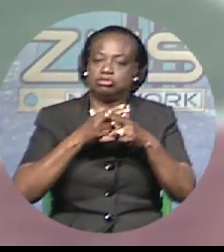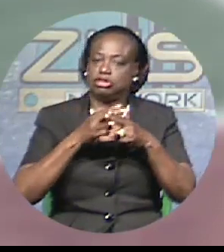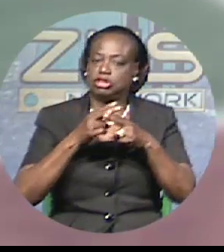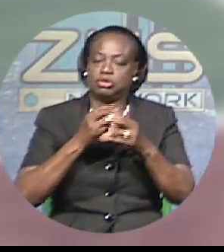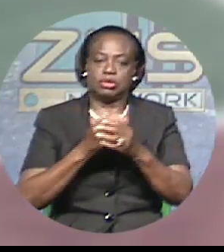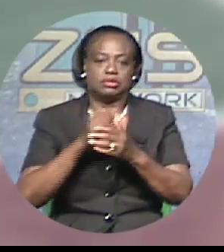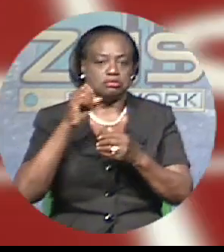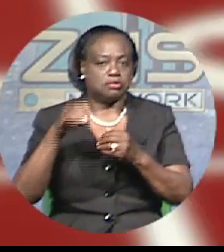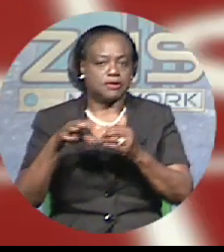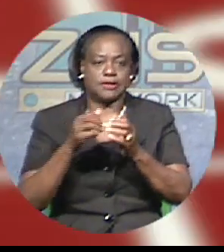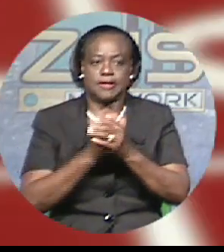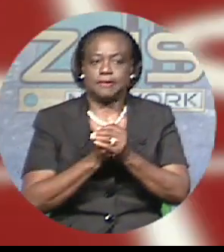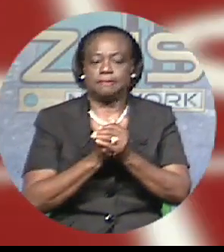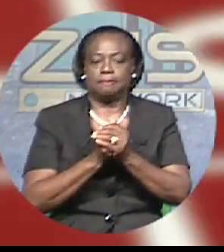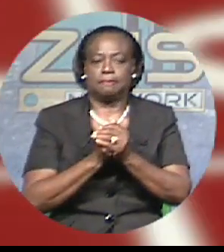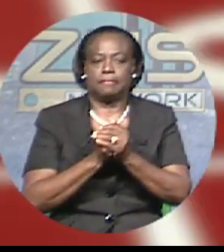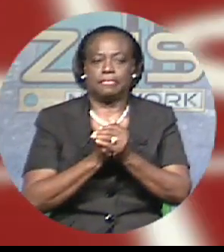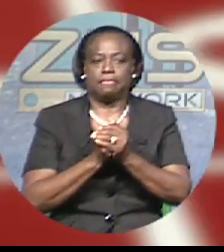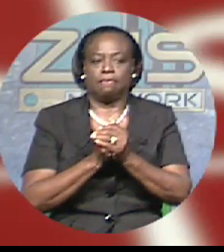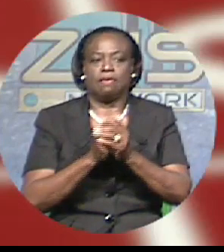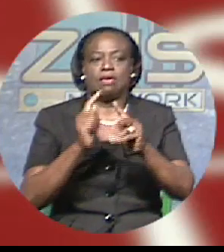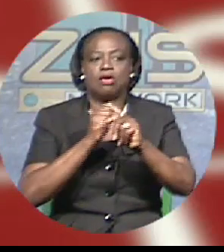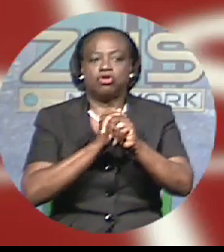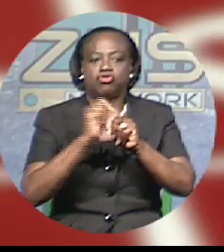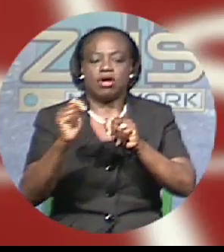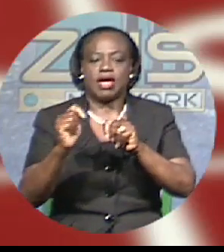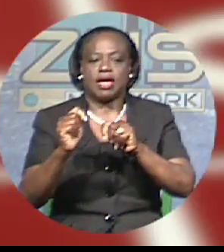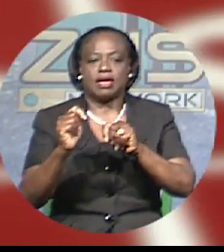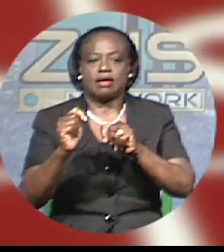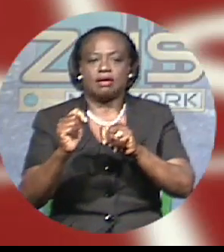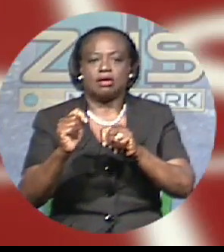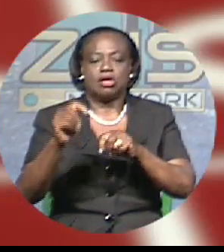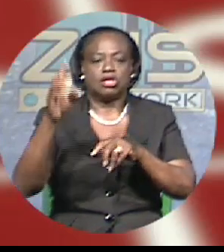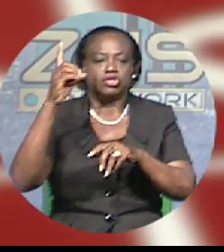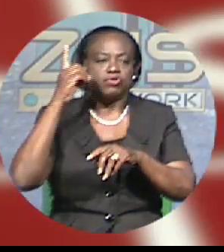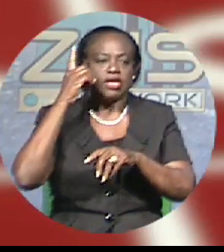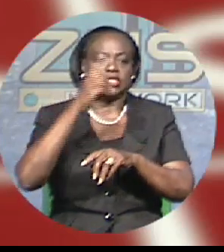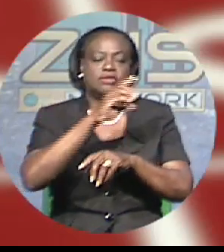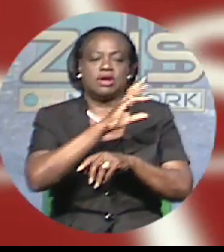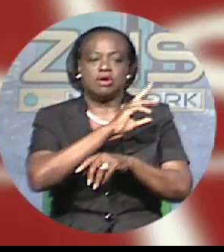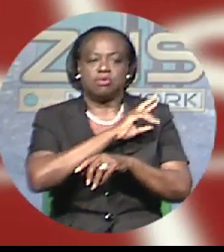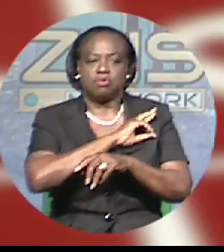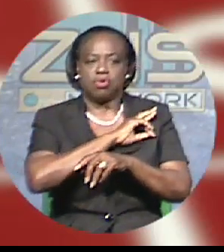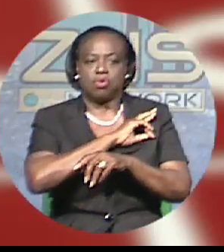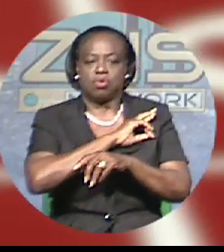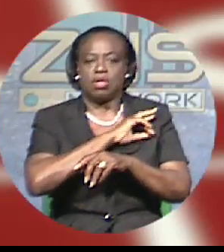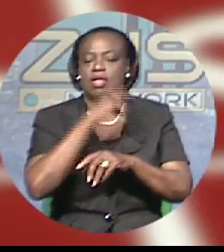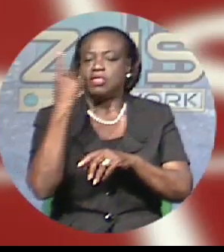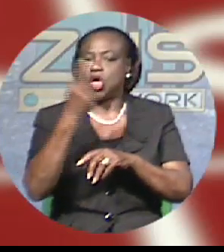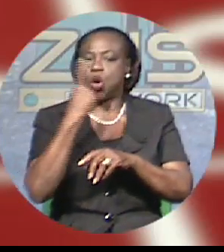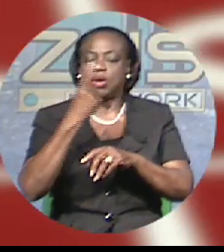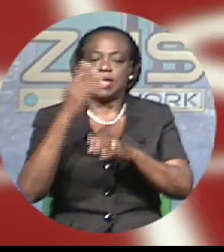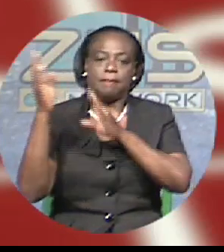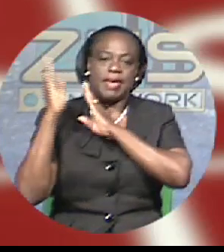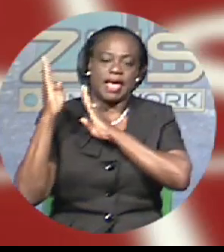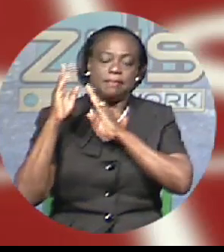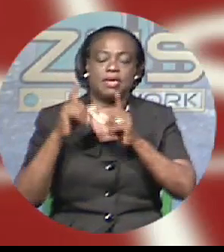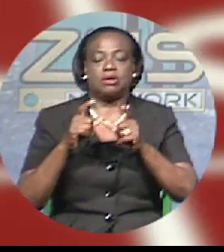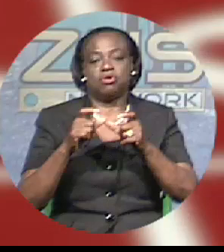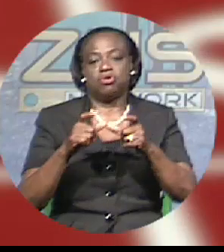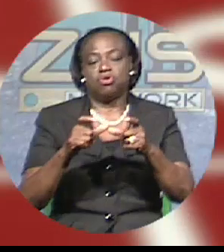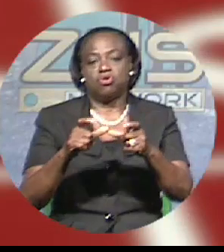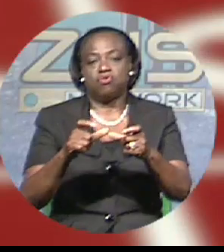2. On to the track now, Dreshne Rule, the lone Bahamian in competition today. She ran the prelims of the